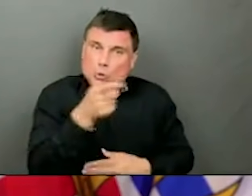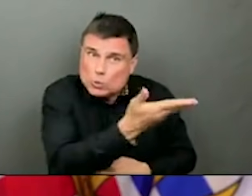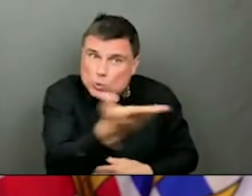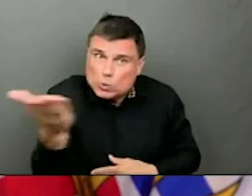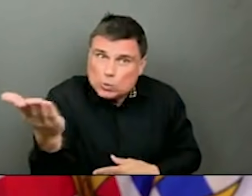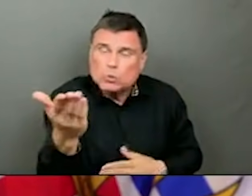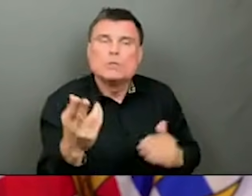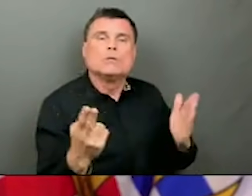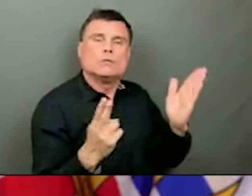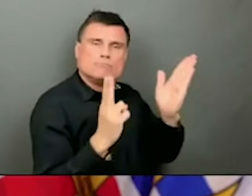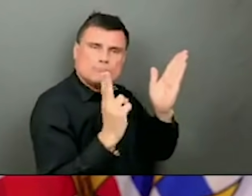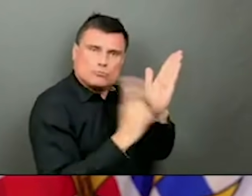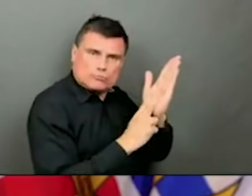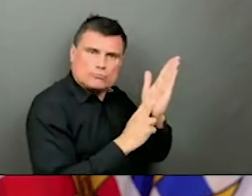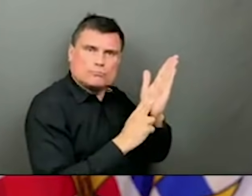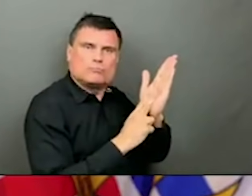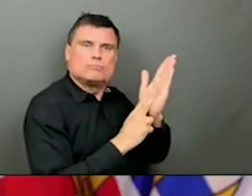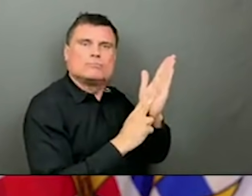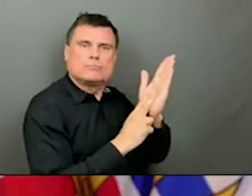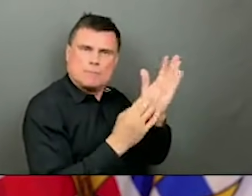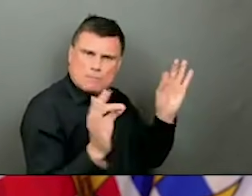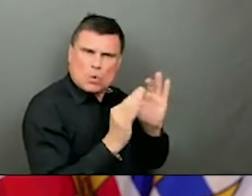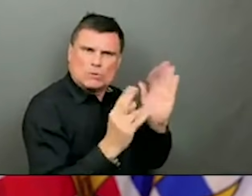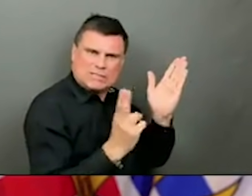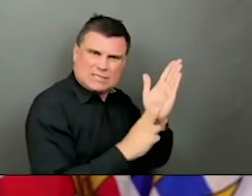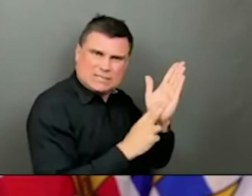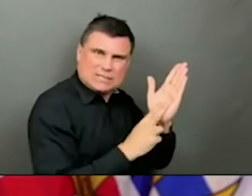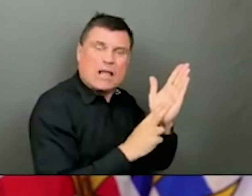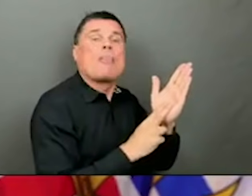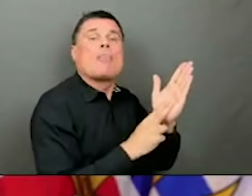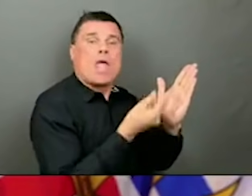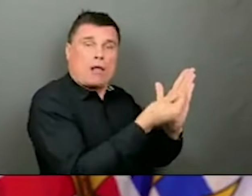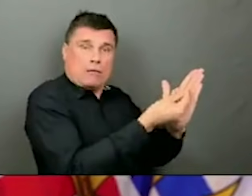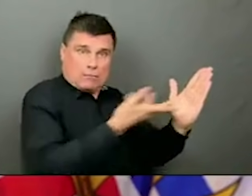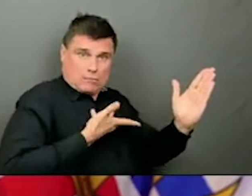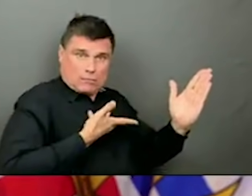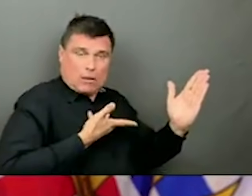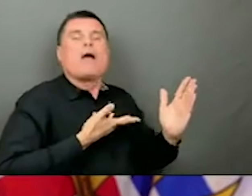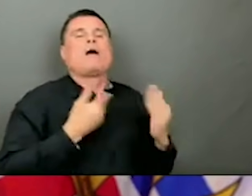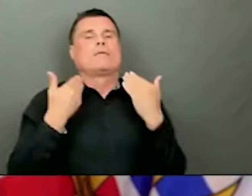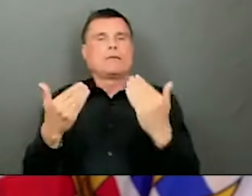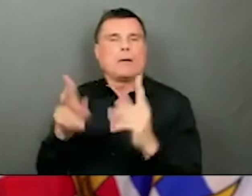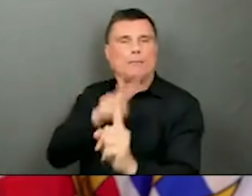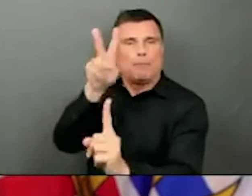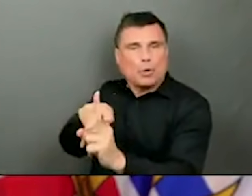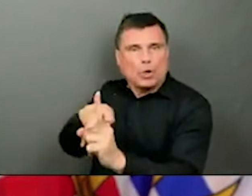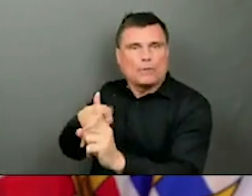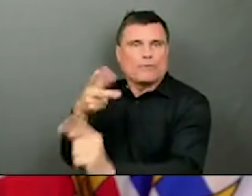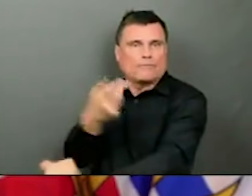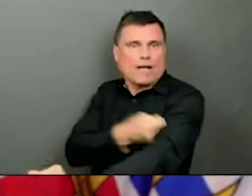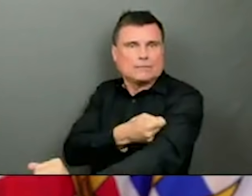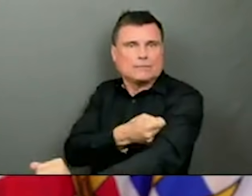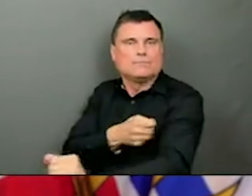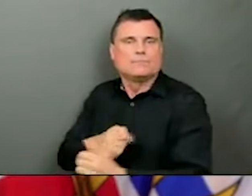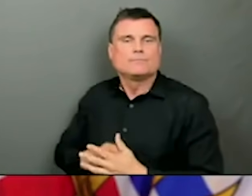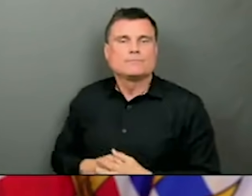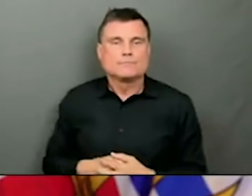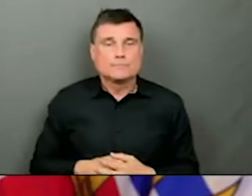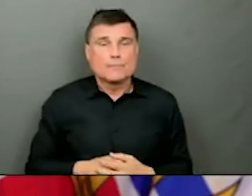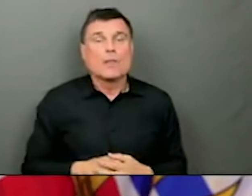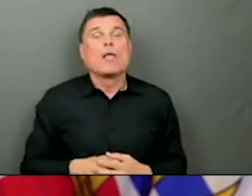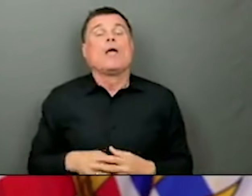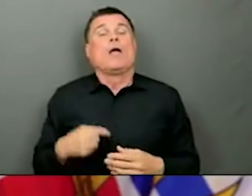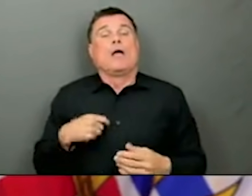soon as you can. The data we shared last week reminds us that it takes as long as 3 weeks